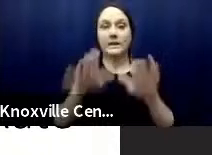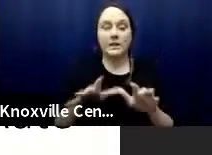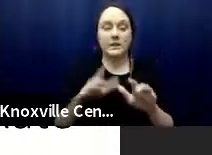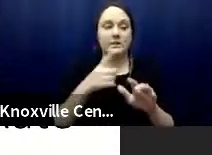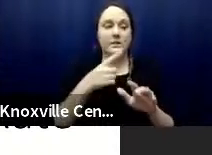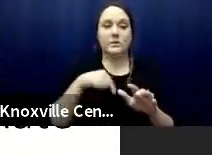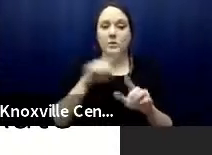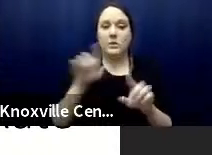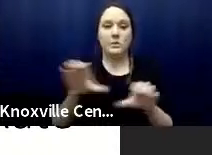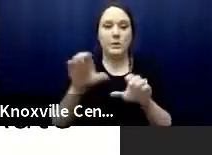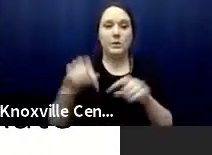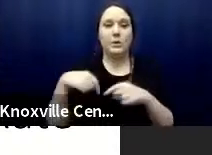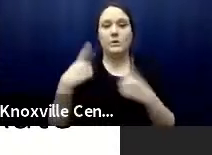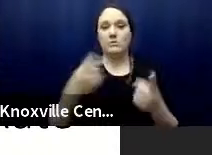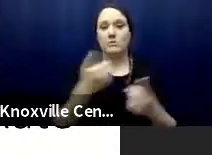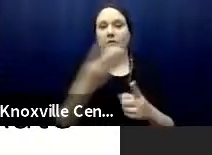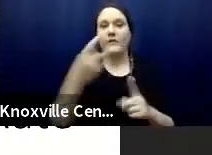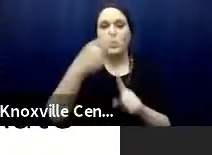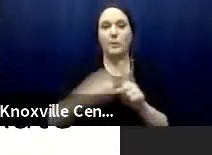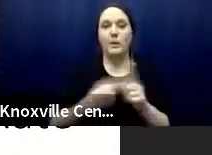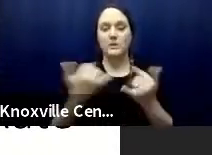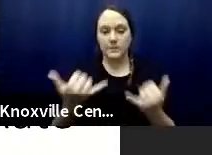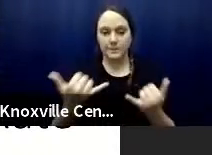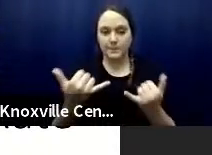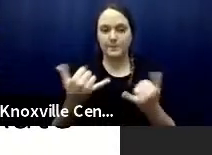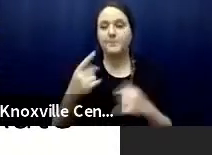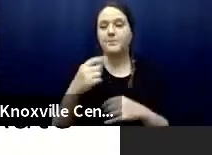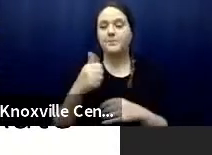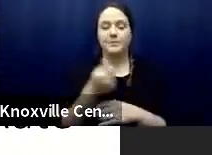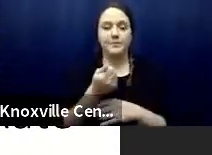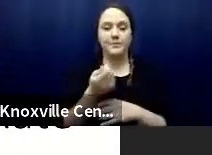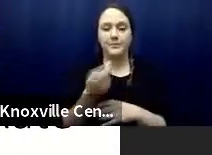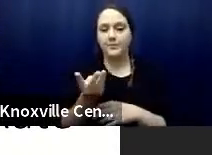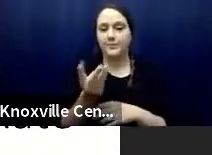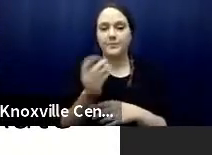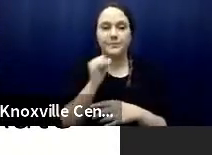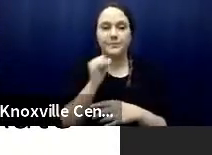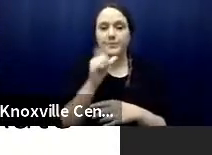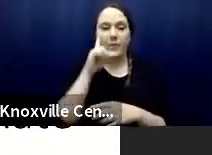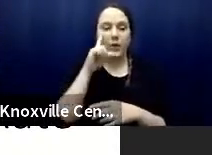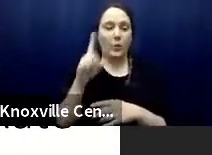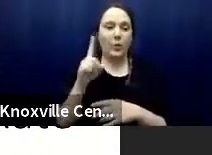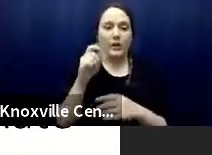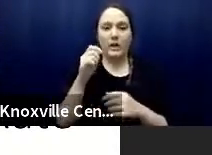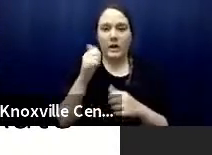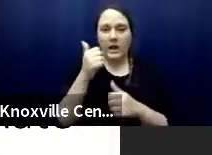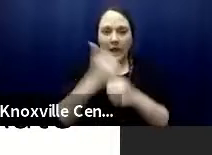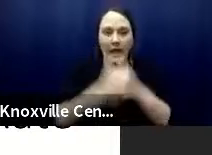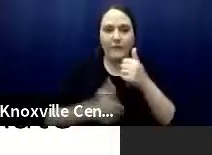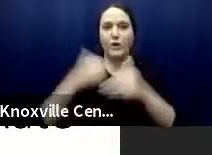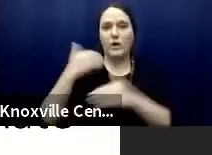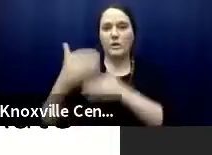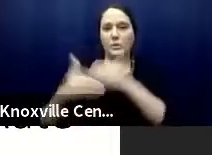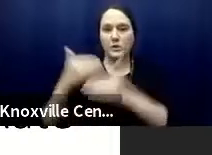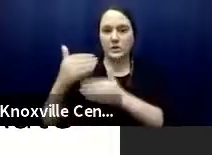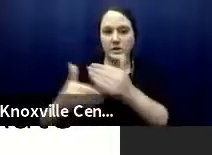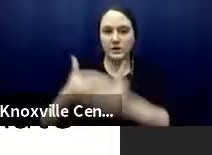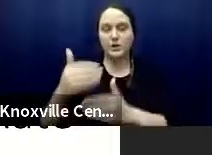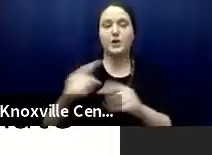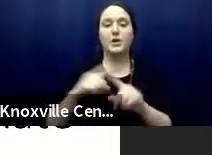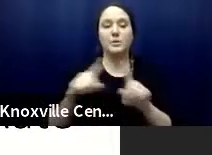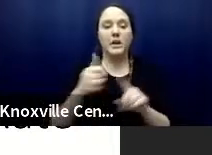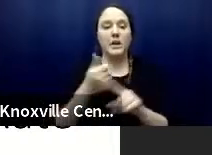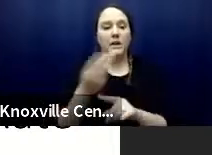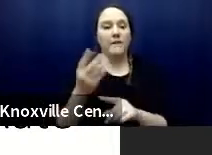doing this for months now, and there are very few, I don't think it's necessarily every procedure, but there are very few